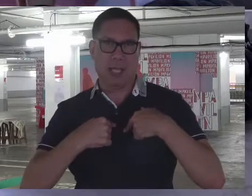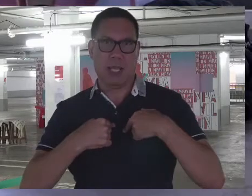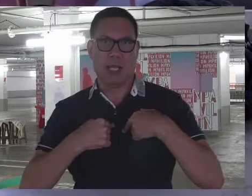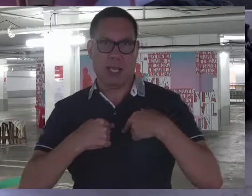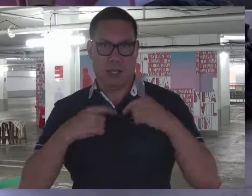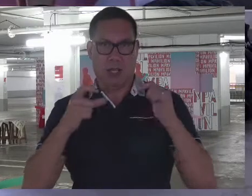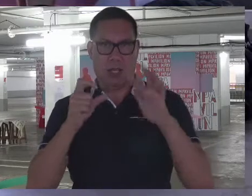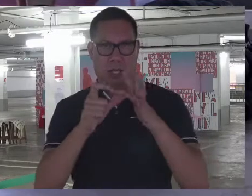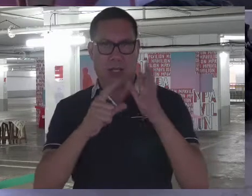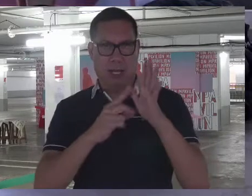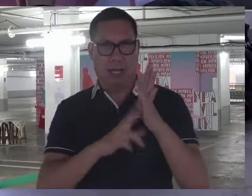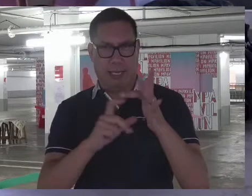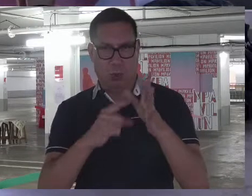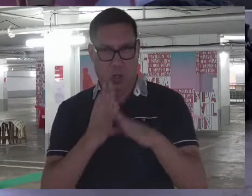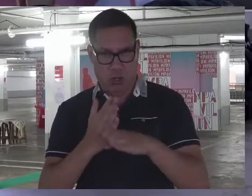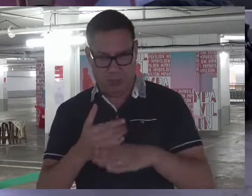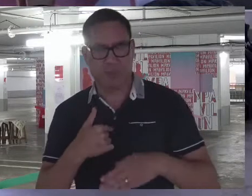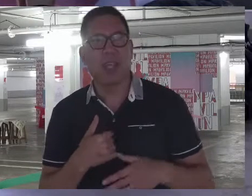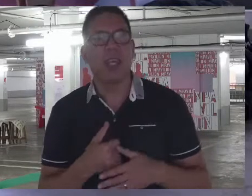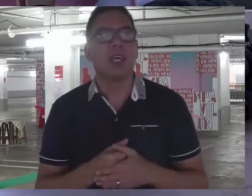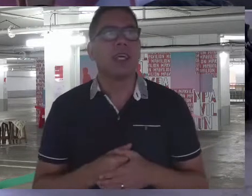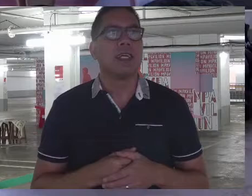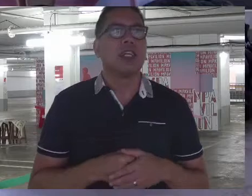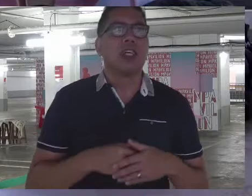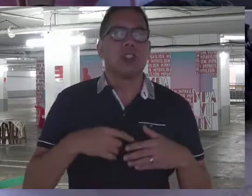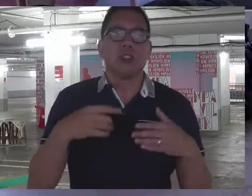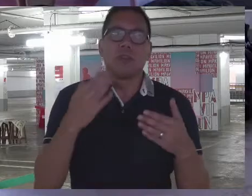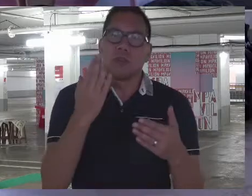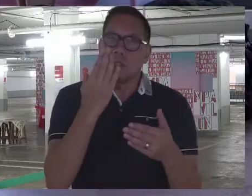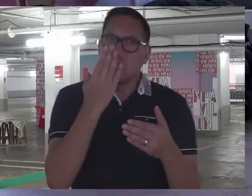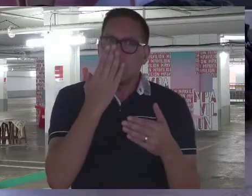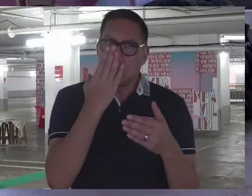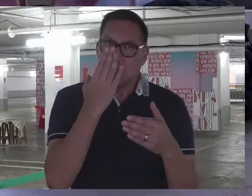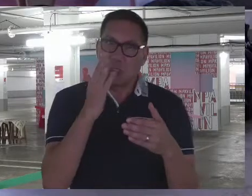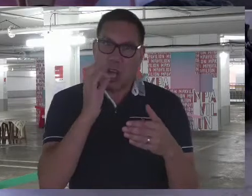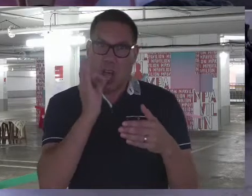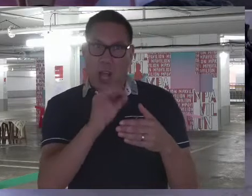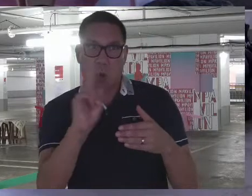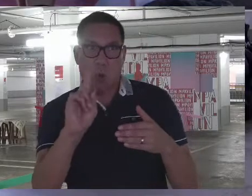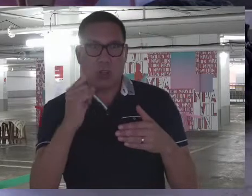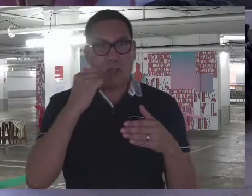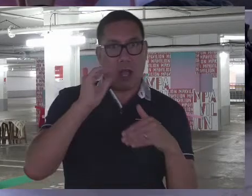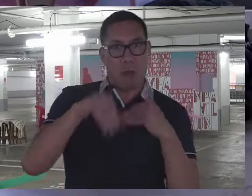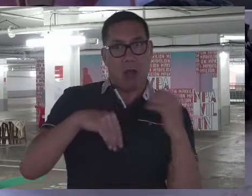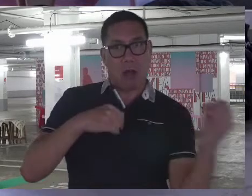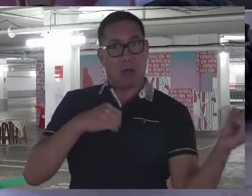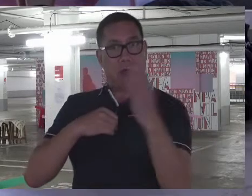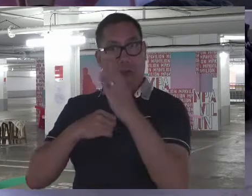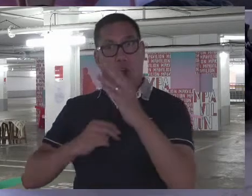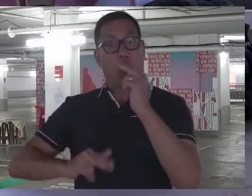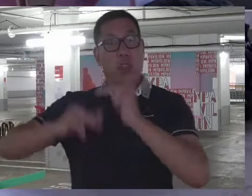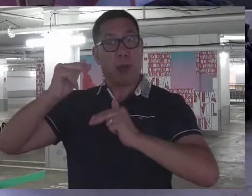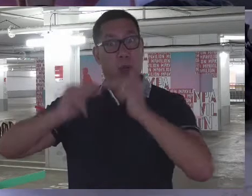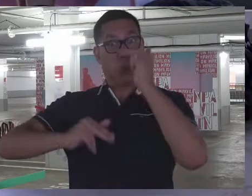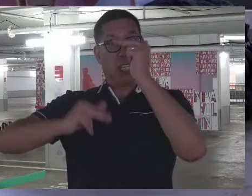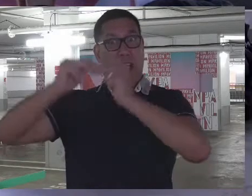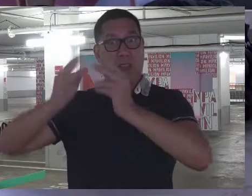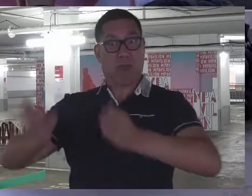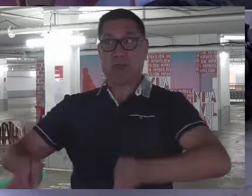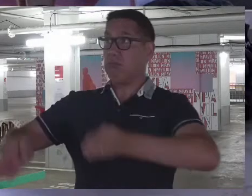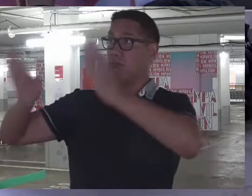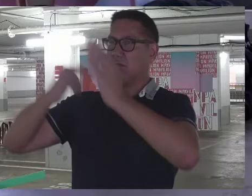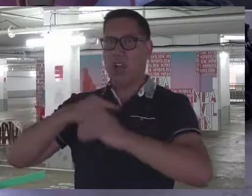part of the collaborative process, Kent suggested, well, what do you think about skinning the building? And I thought, that's